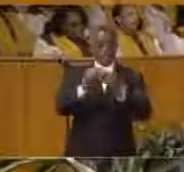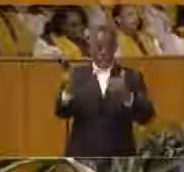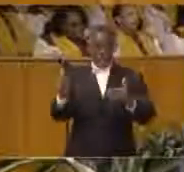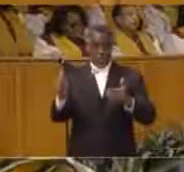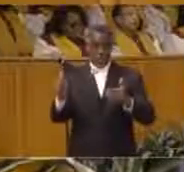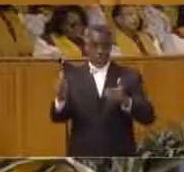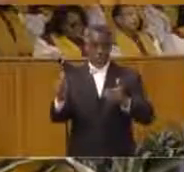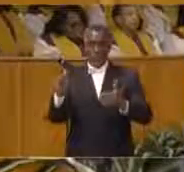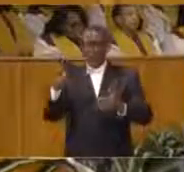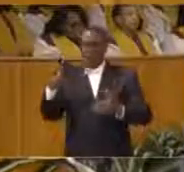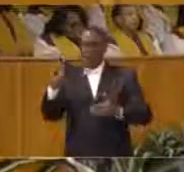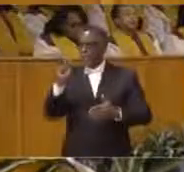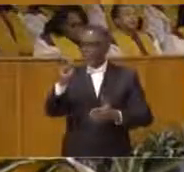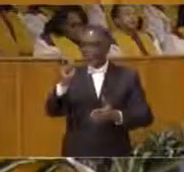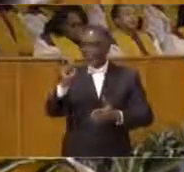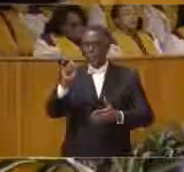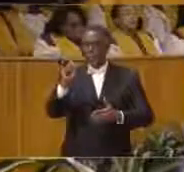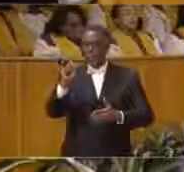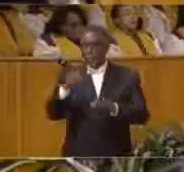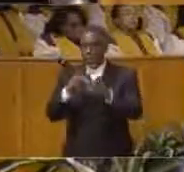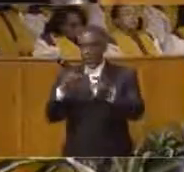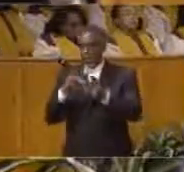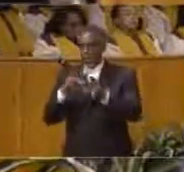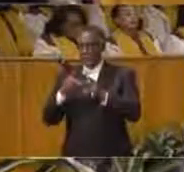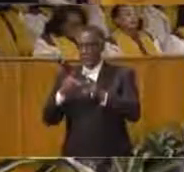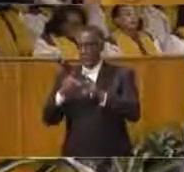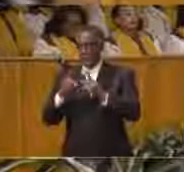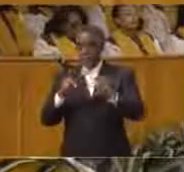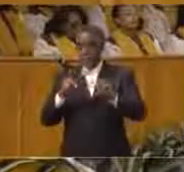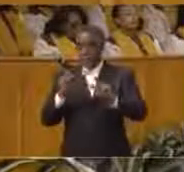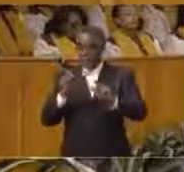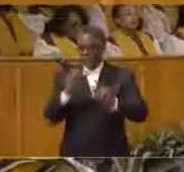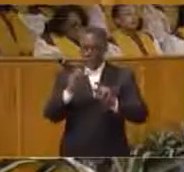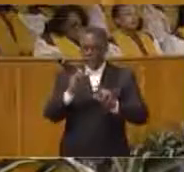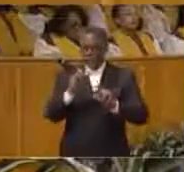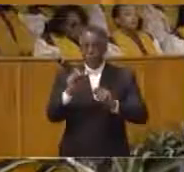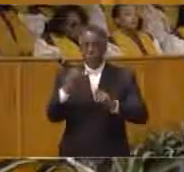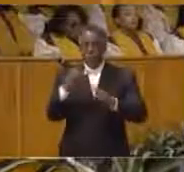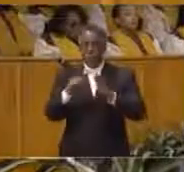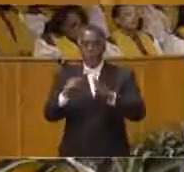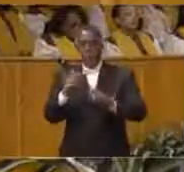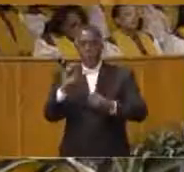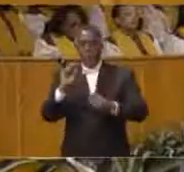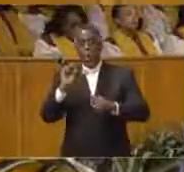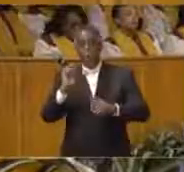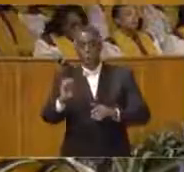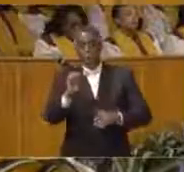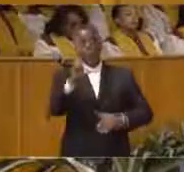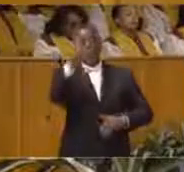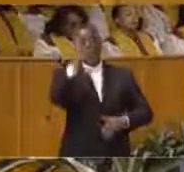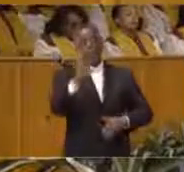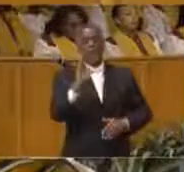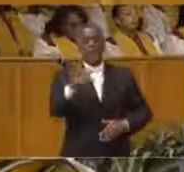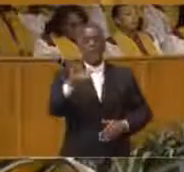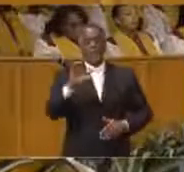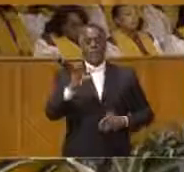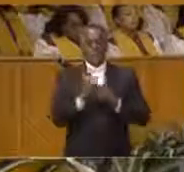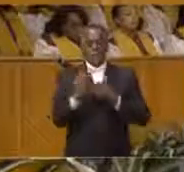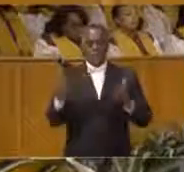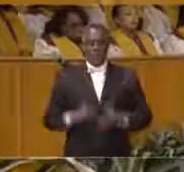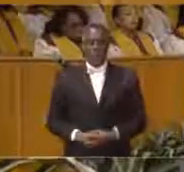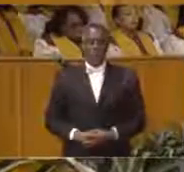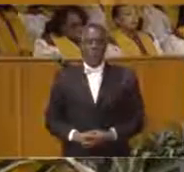$5,000, move the decimal one place to the left, and what you owe God is